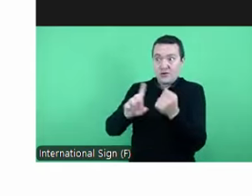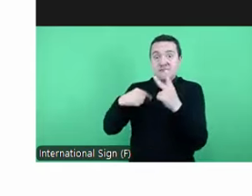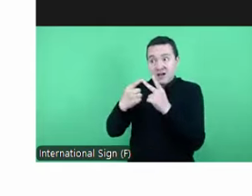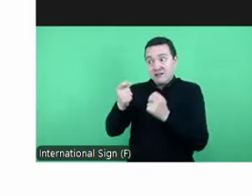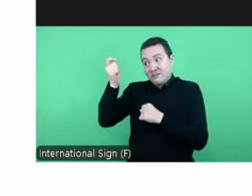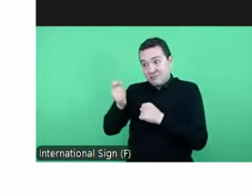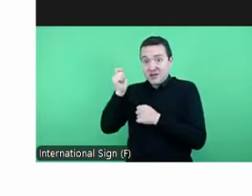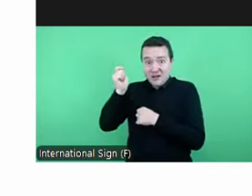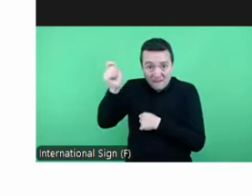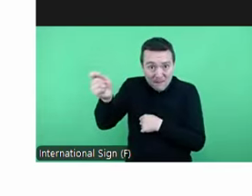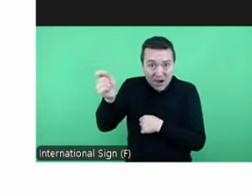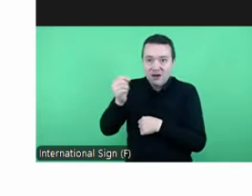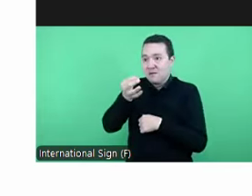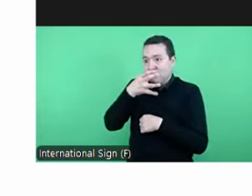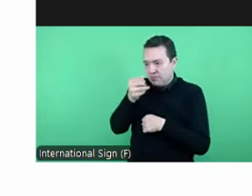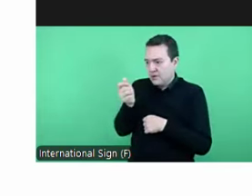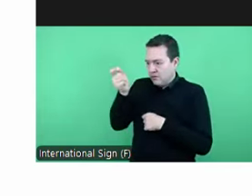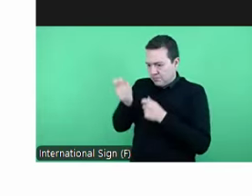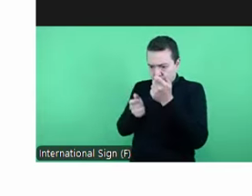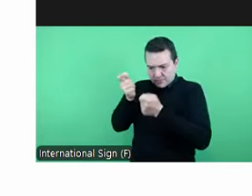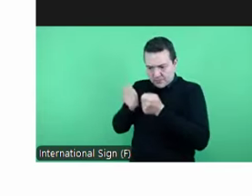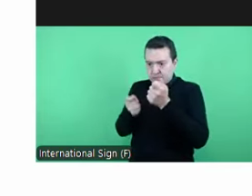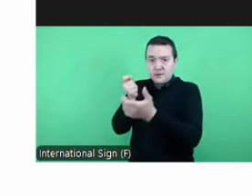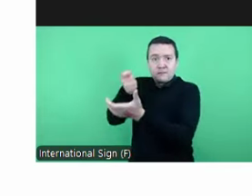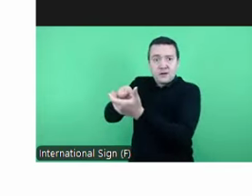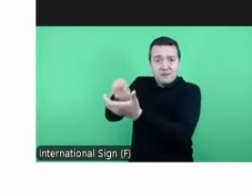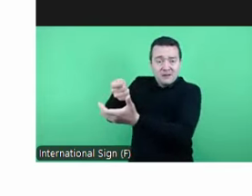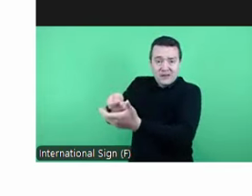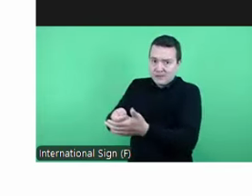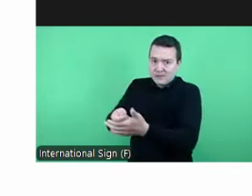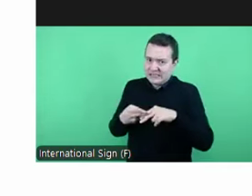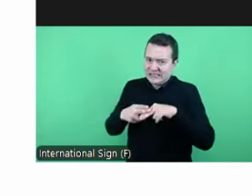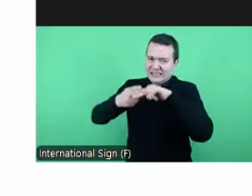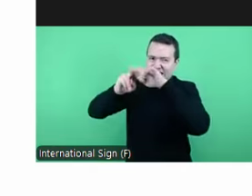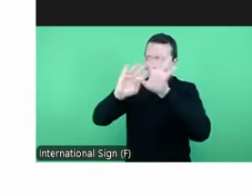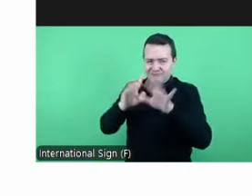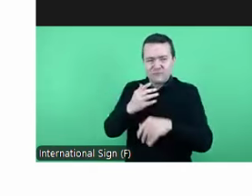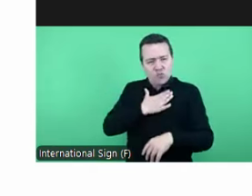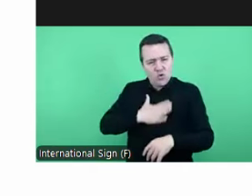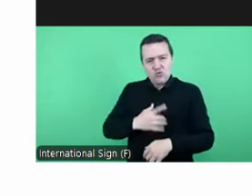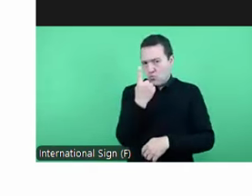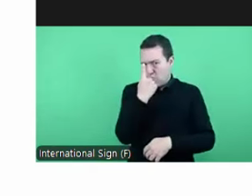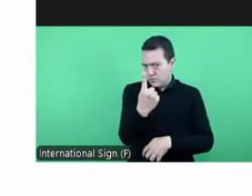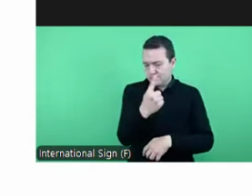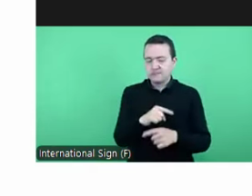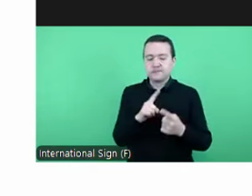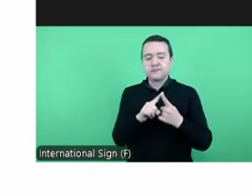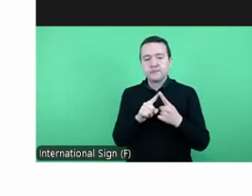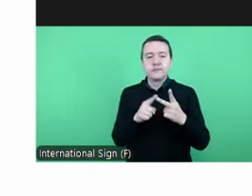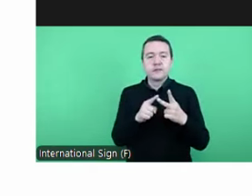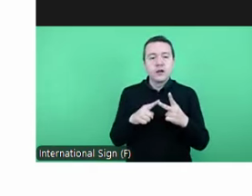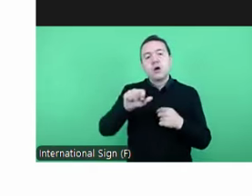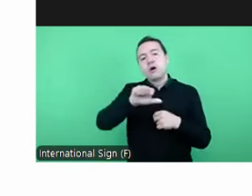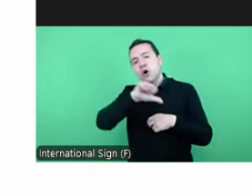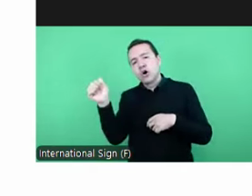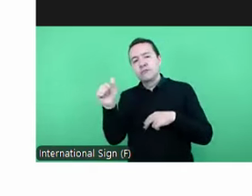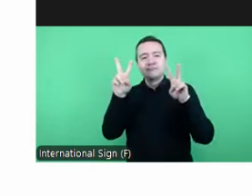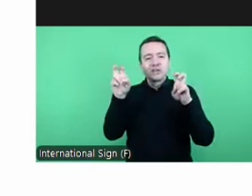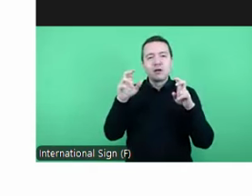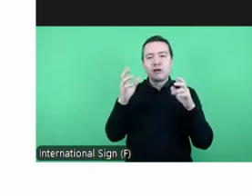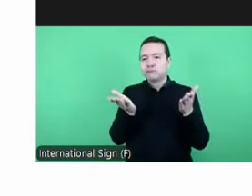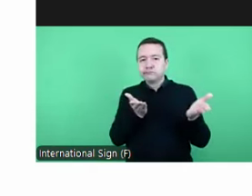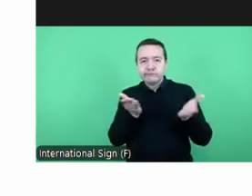uh, playing around with provisions made for medicine. And also there's work underway to